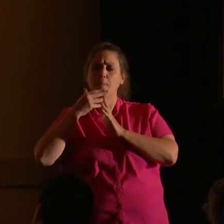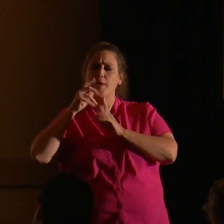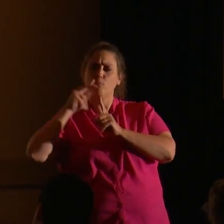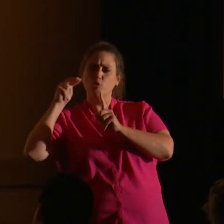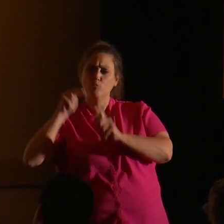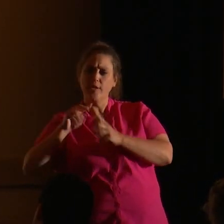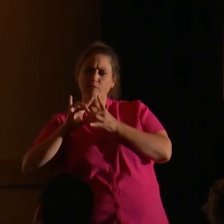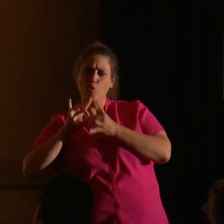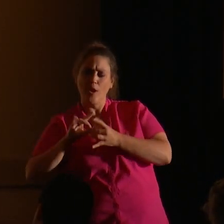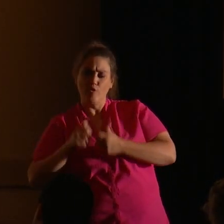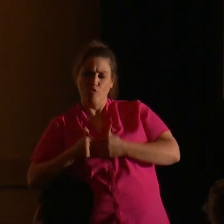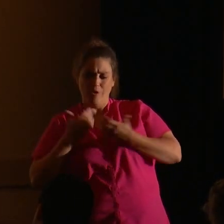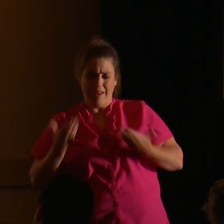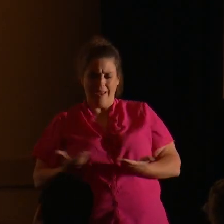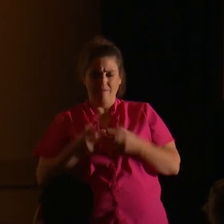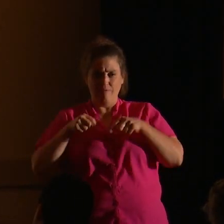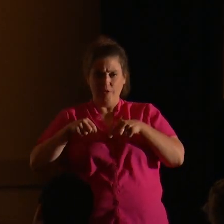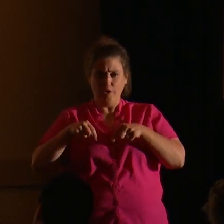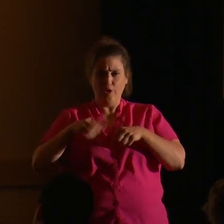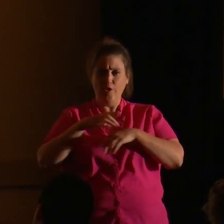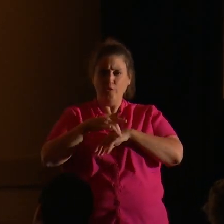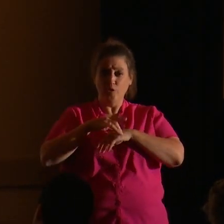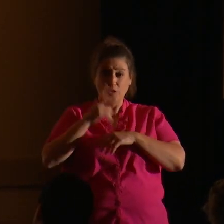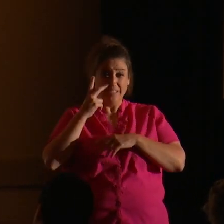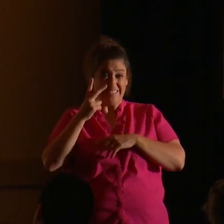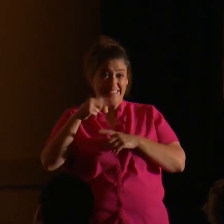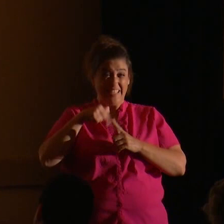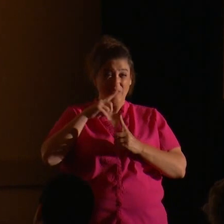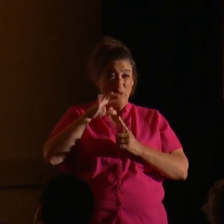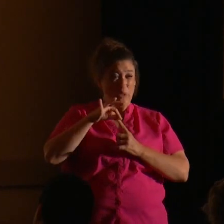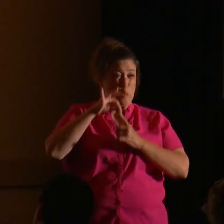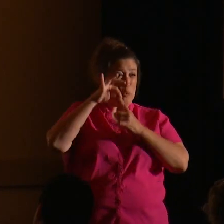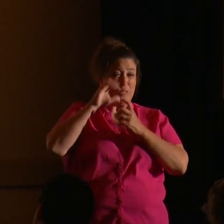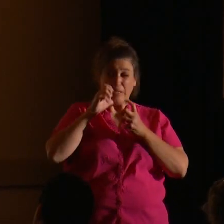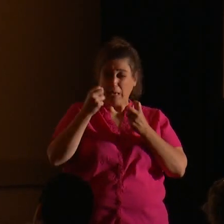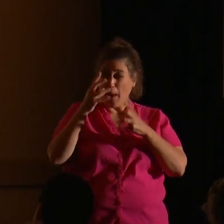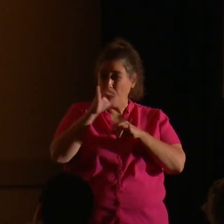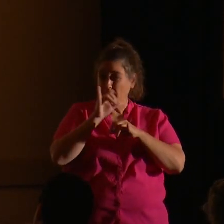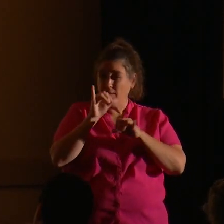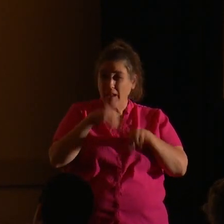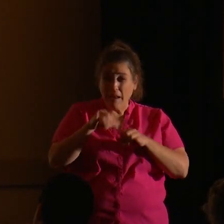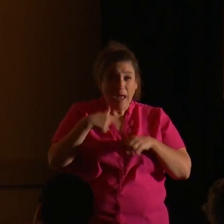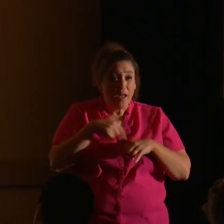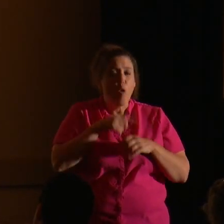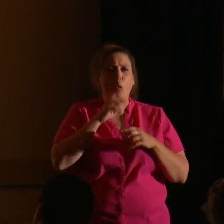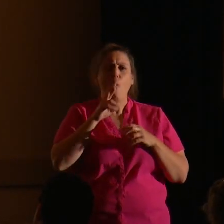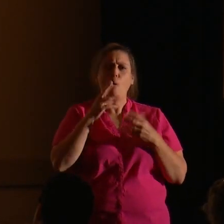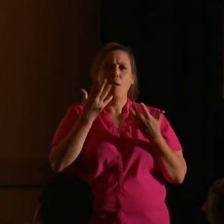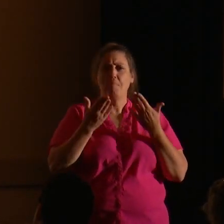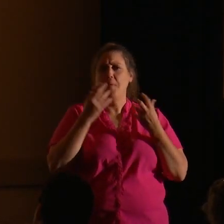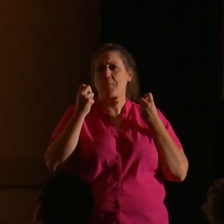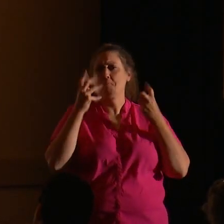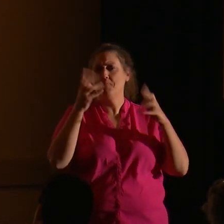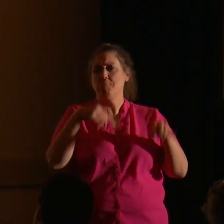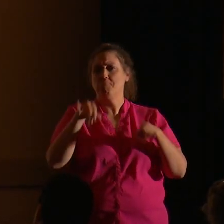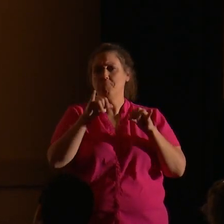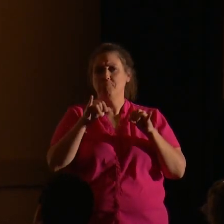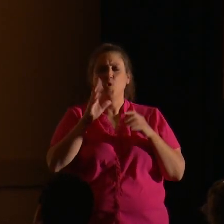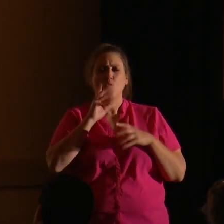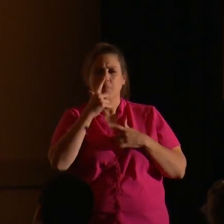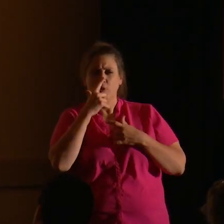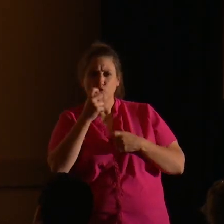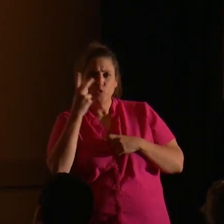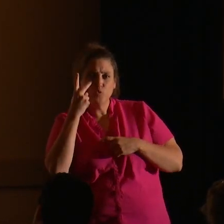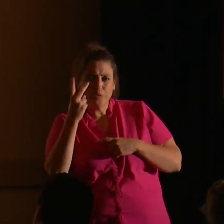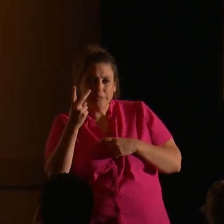planet. To see if we are rare or common. If the kind of chemistry that led to life here might happen other places. It's really